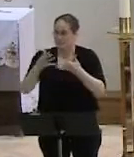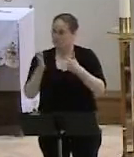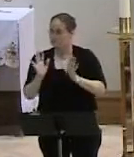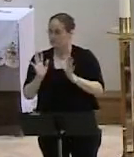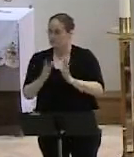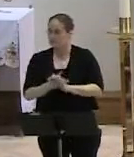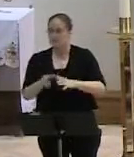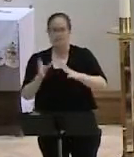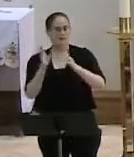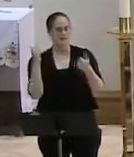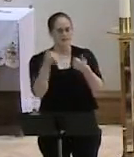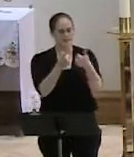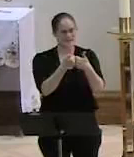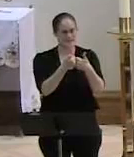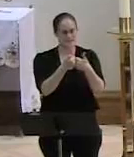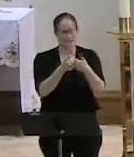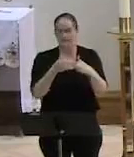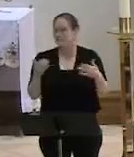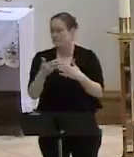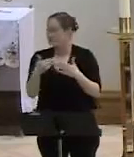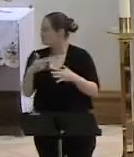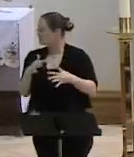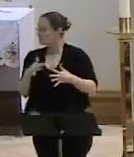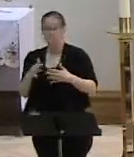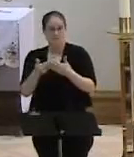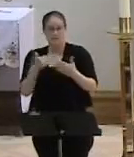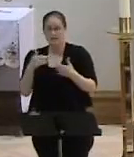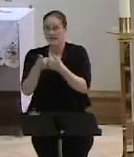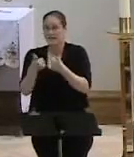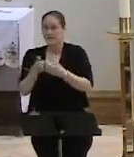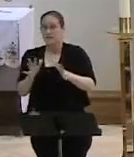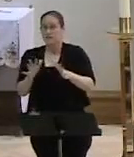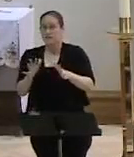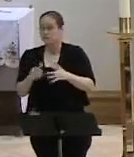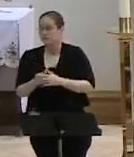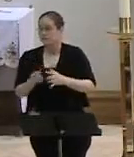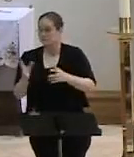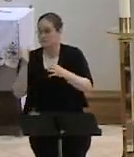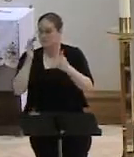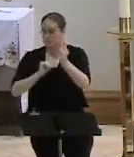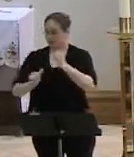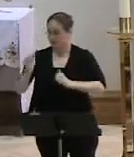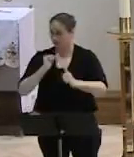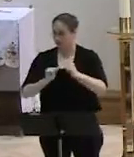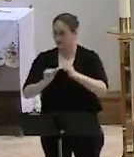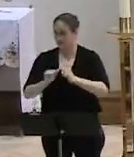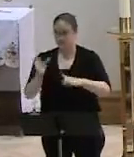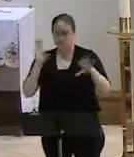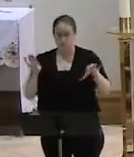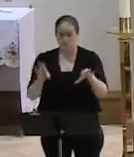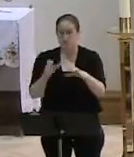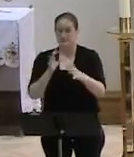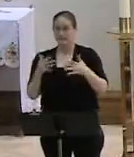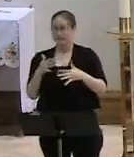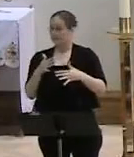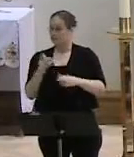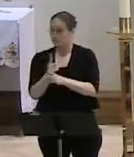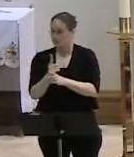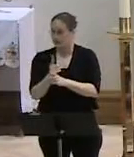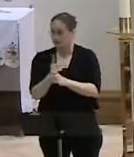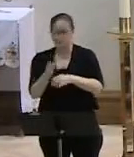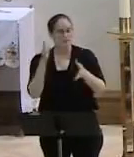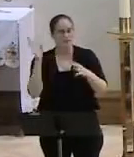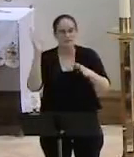play any games and that you're nervous before a game or before any kind of performance or anything that you've done or getting a new